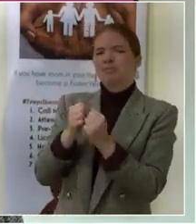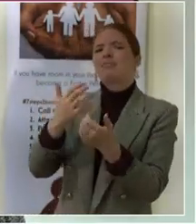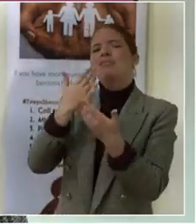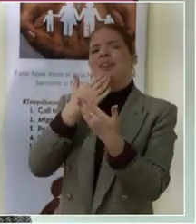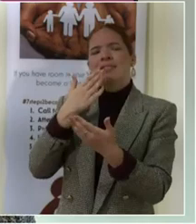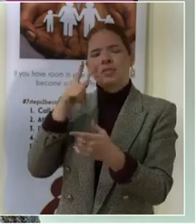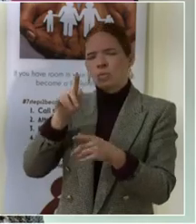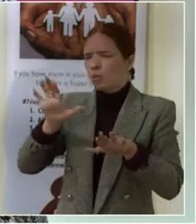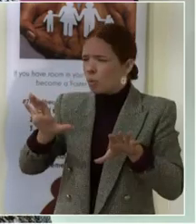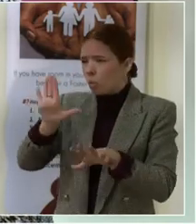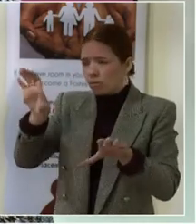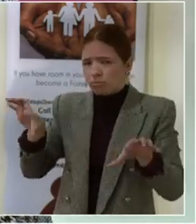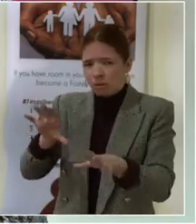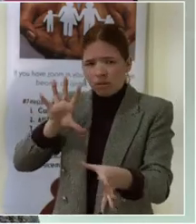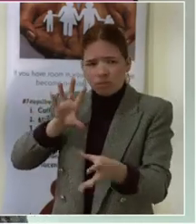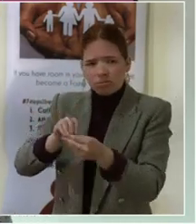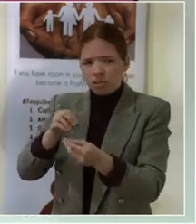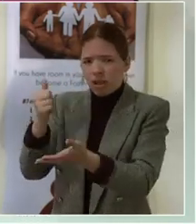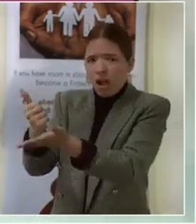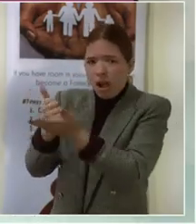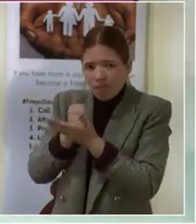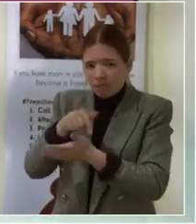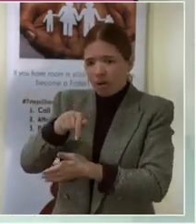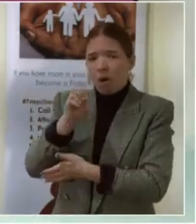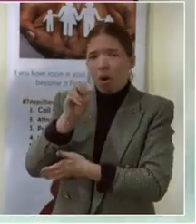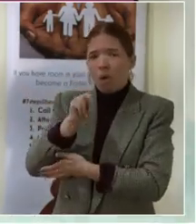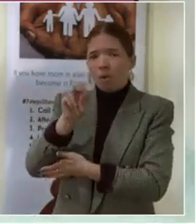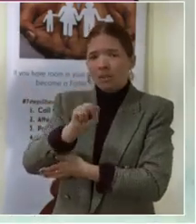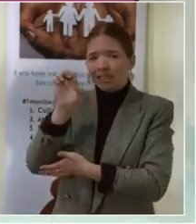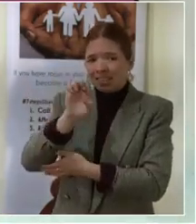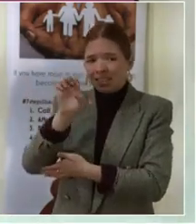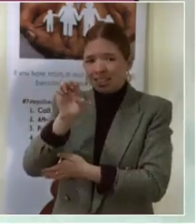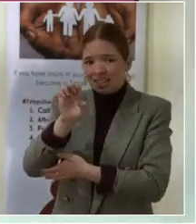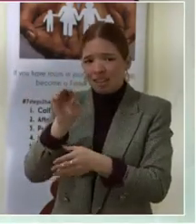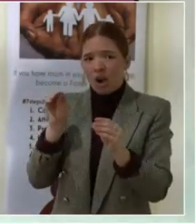help the ONE's office over the last 11 months.